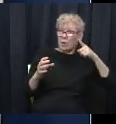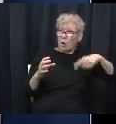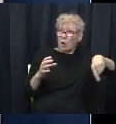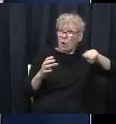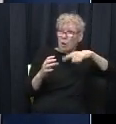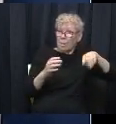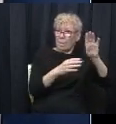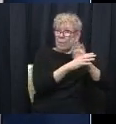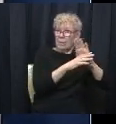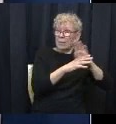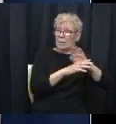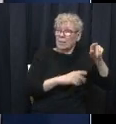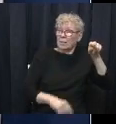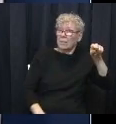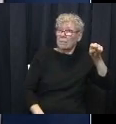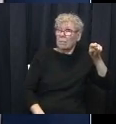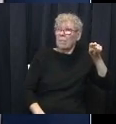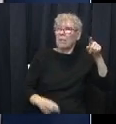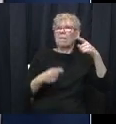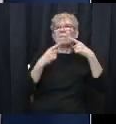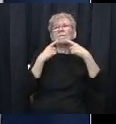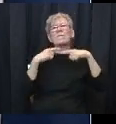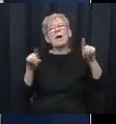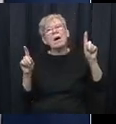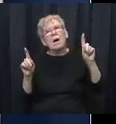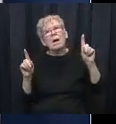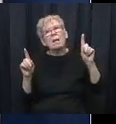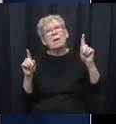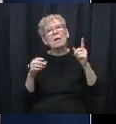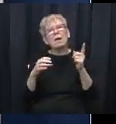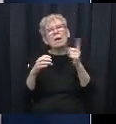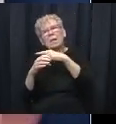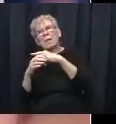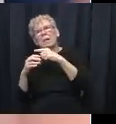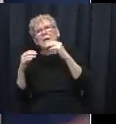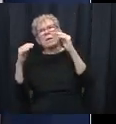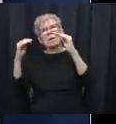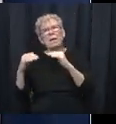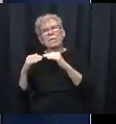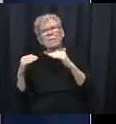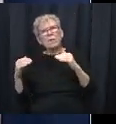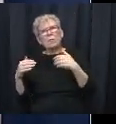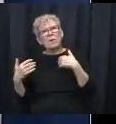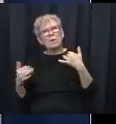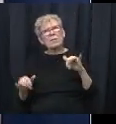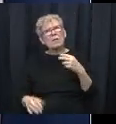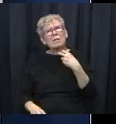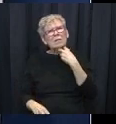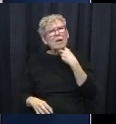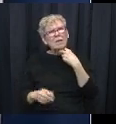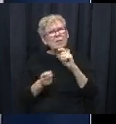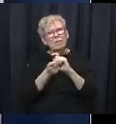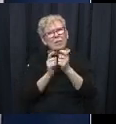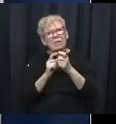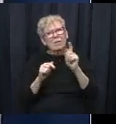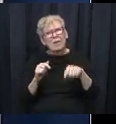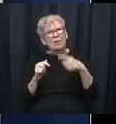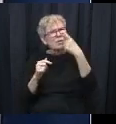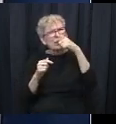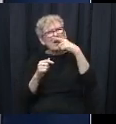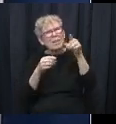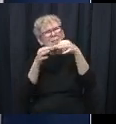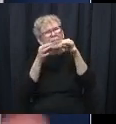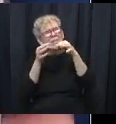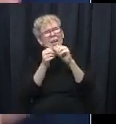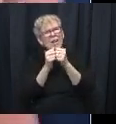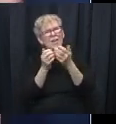the 5-star and the businesses with the changing color dial. Yeah. So what first of all, what customers should know about 5-star